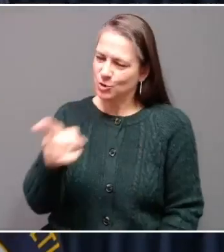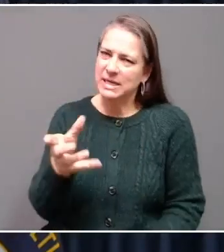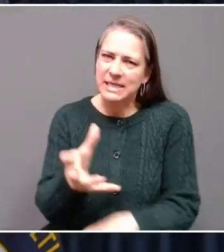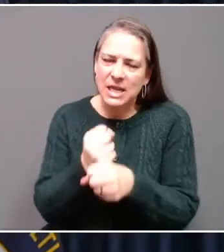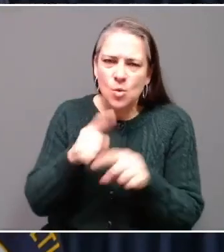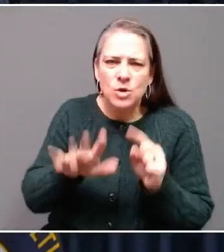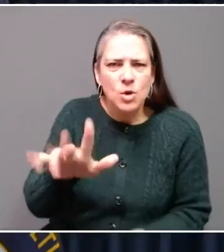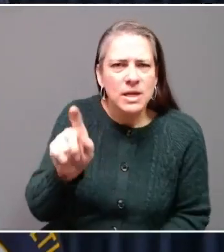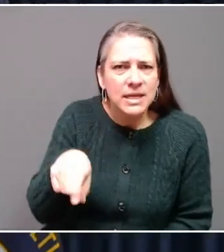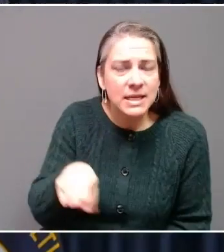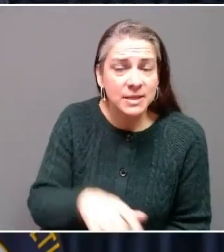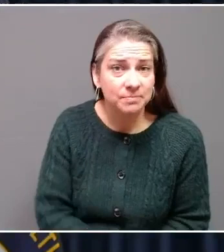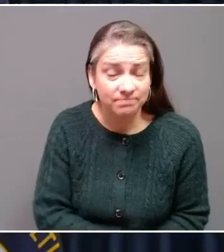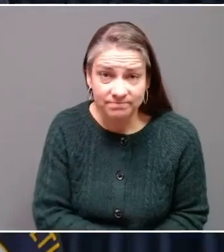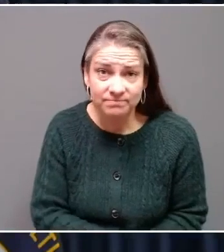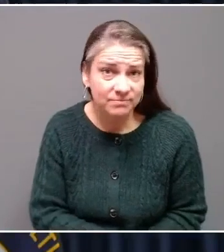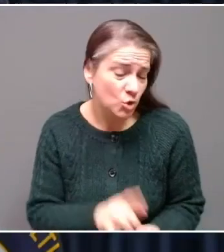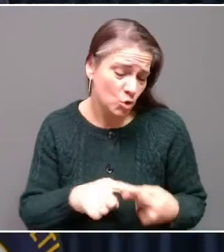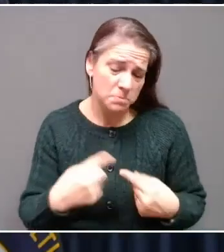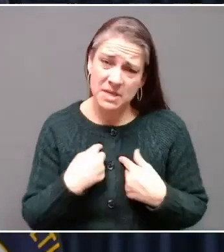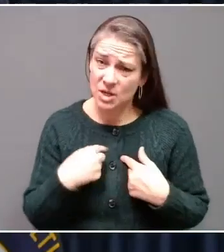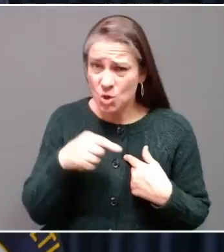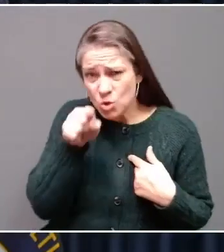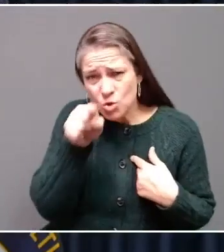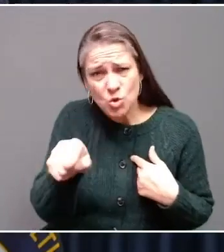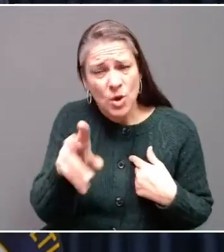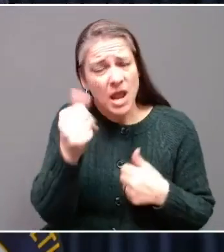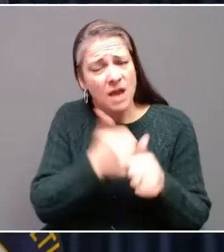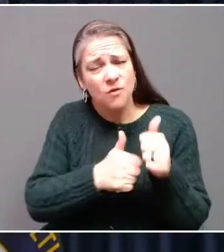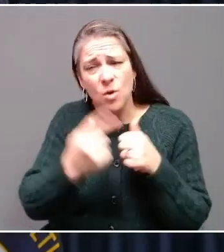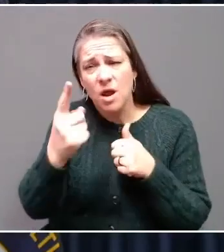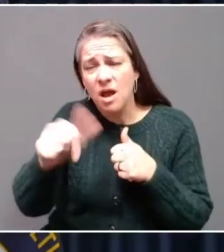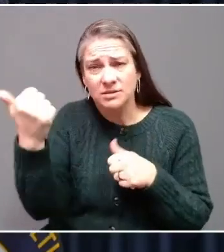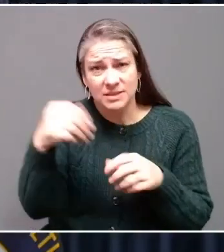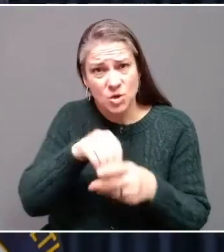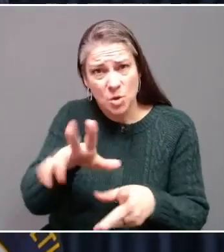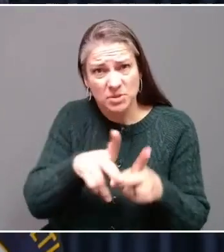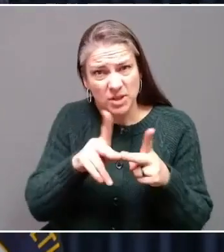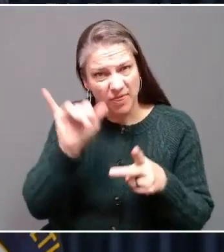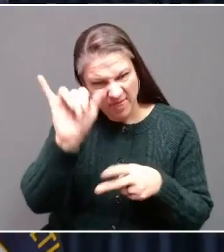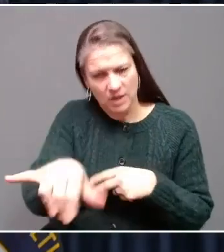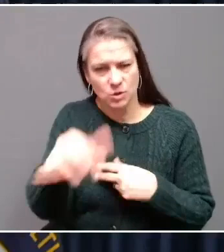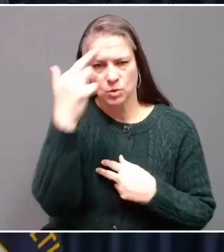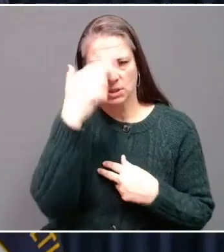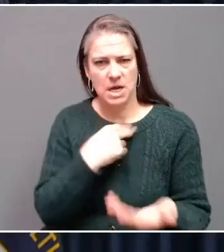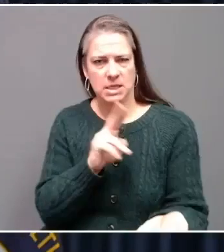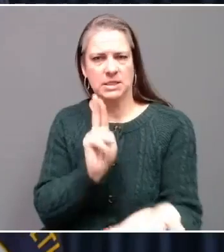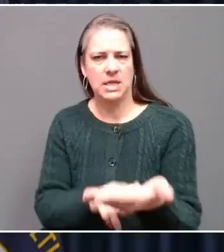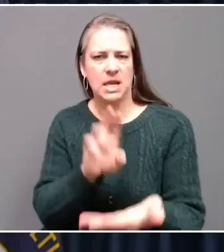to me, you and everyone else in your position is why I signed the executive order and what makes it